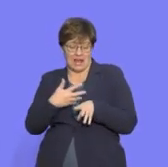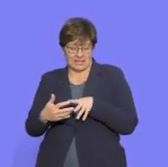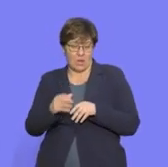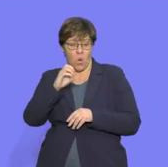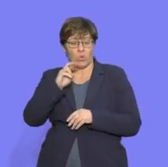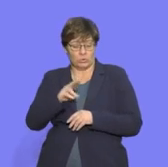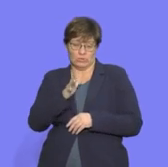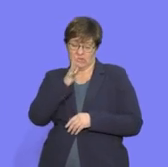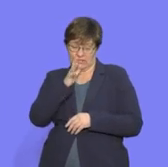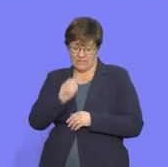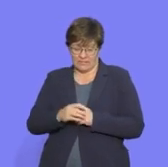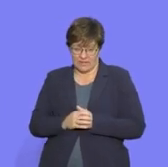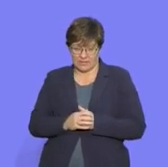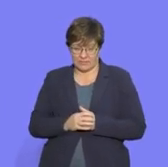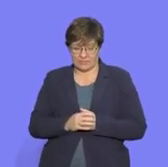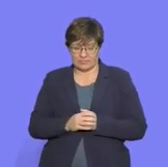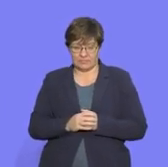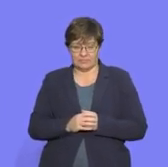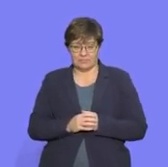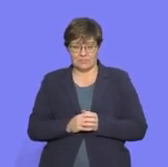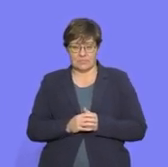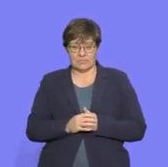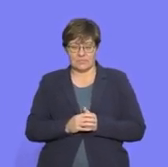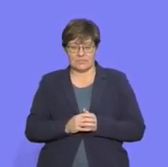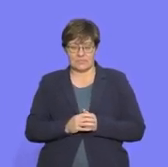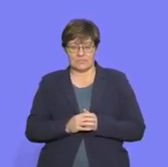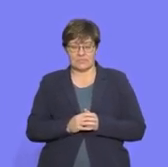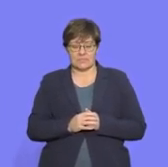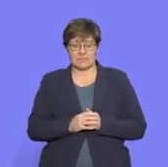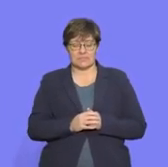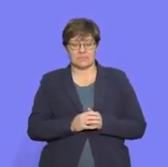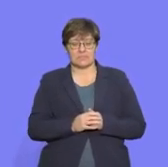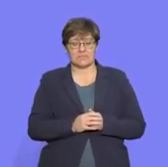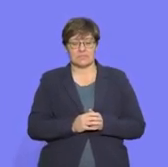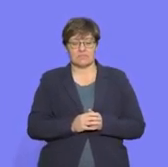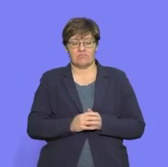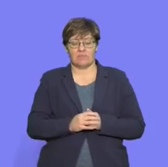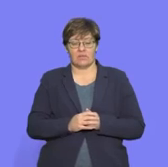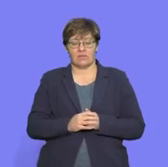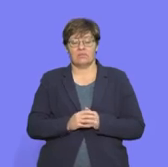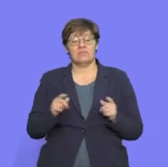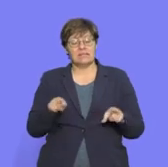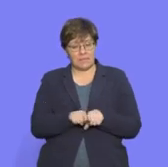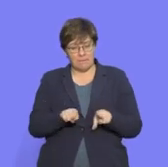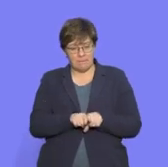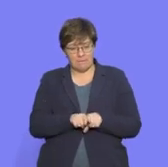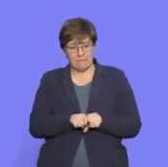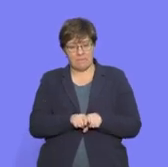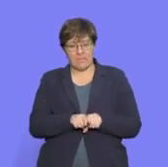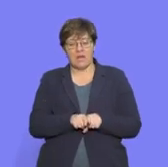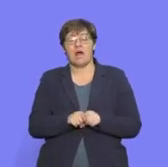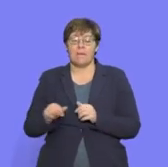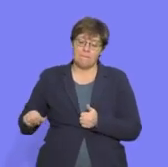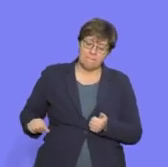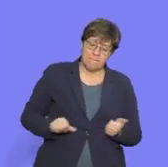of them must receive, right, the blood coming in from my heart. And in turn, all of those are going to take